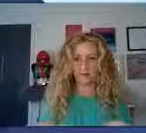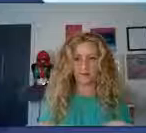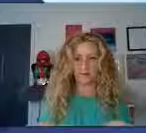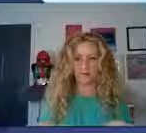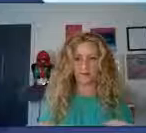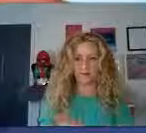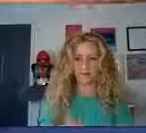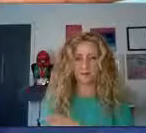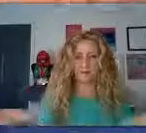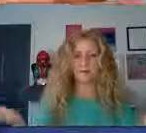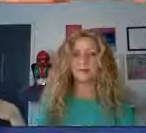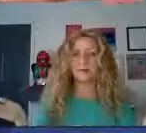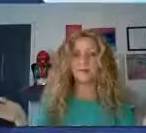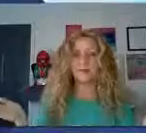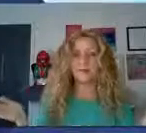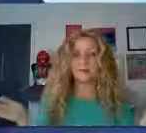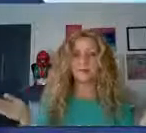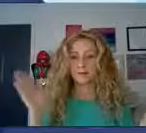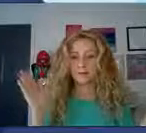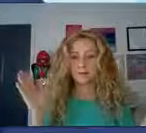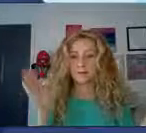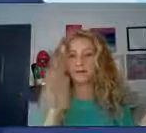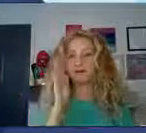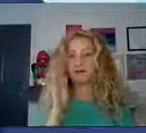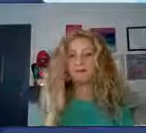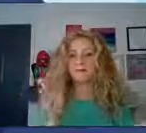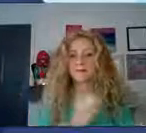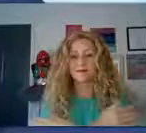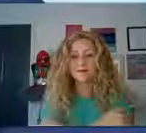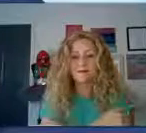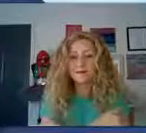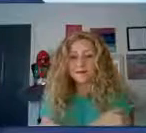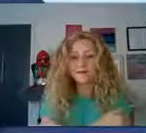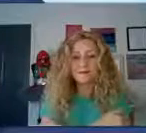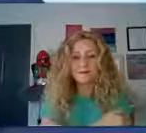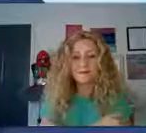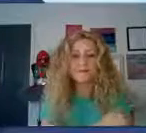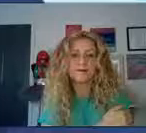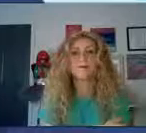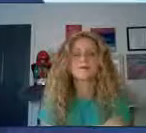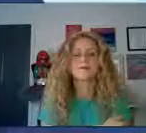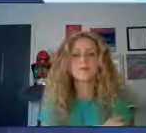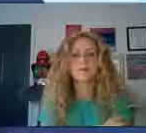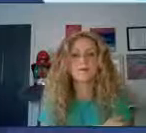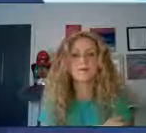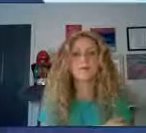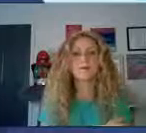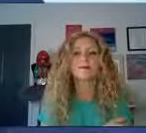John 13:34. Just as I, that's Jesus, have loved you,